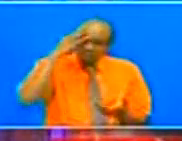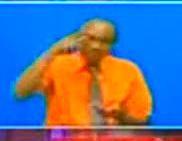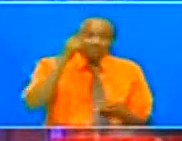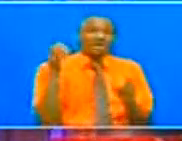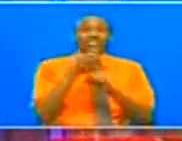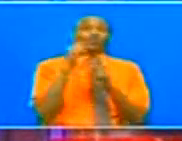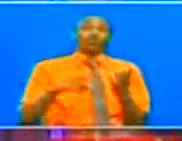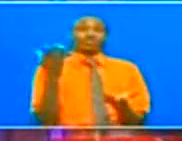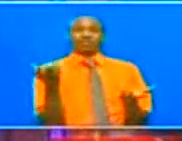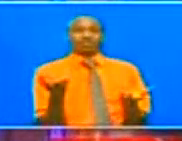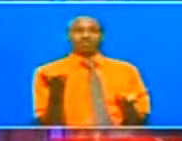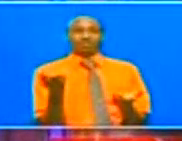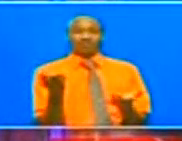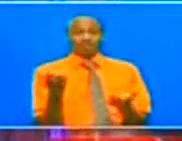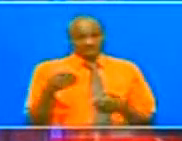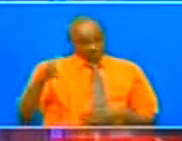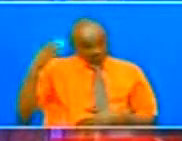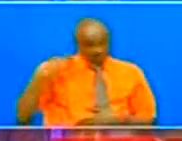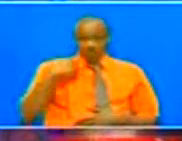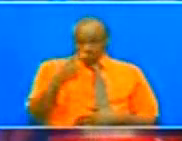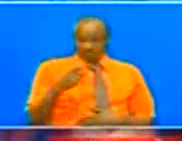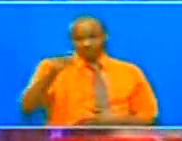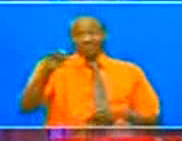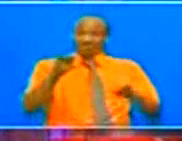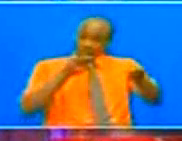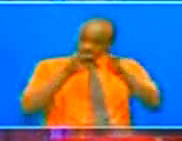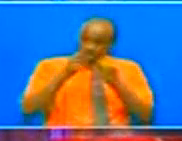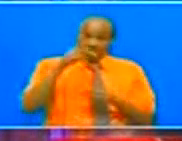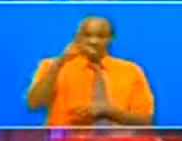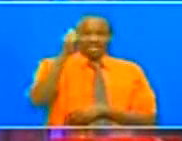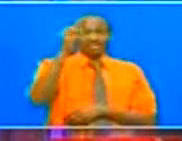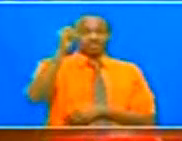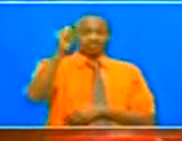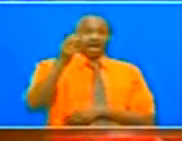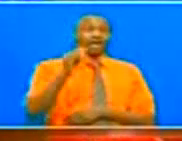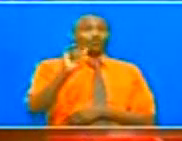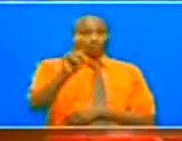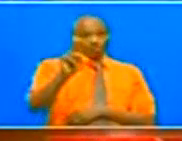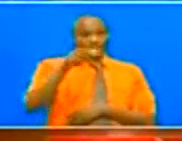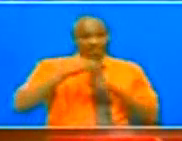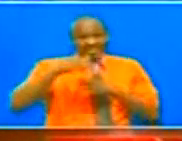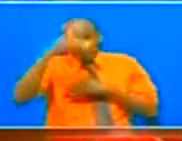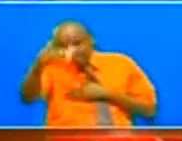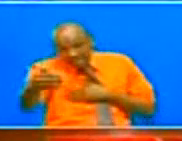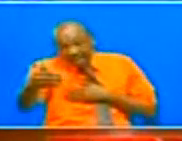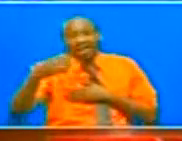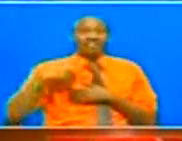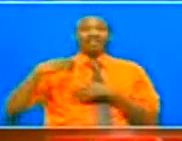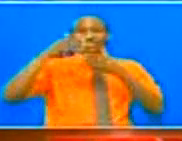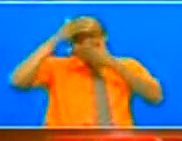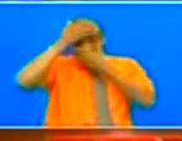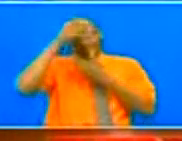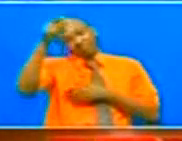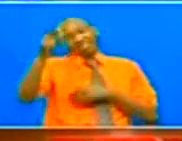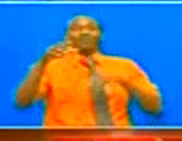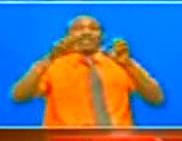We are told they are in charge of Kismayo. 30 kilometers outside Kismayo, Al-Shabaab is in charge. So the